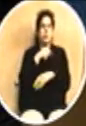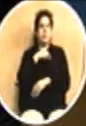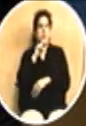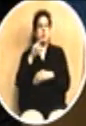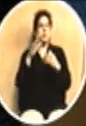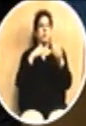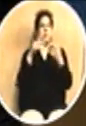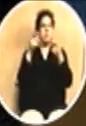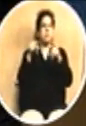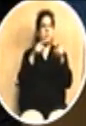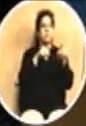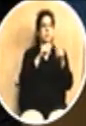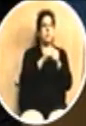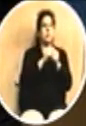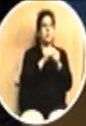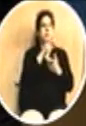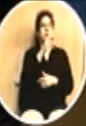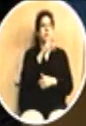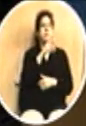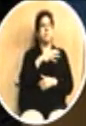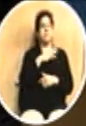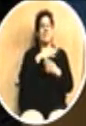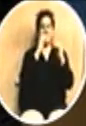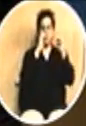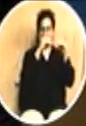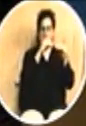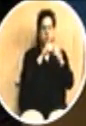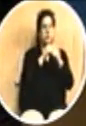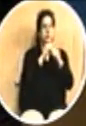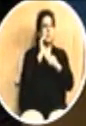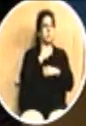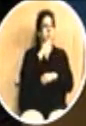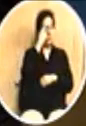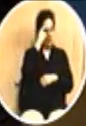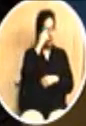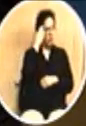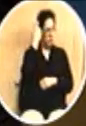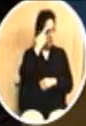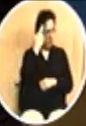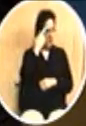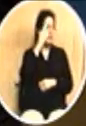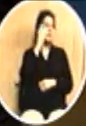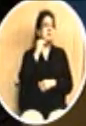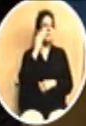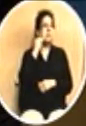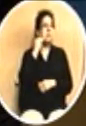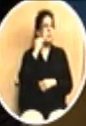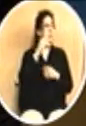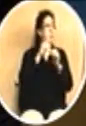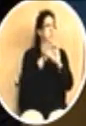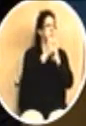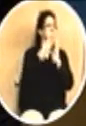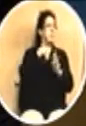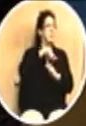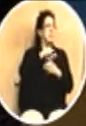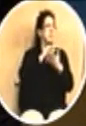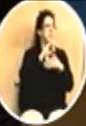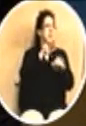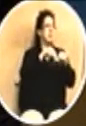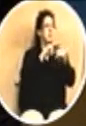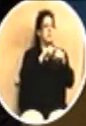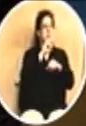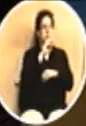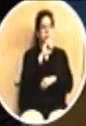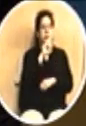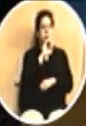may be conceded to the influence of refined education on minds, reason and experience both forbid us to expect that national morality